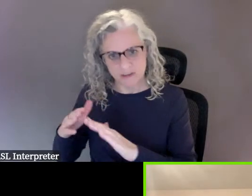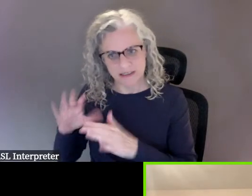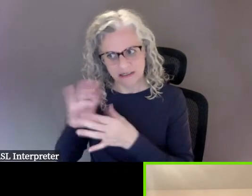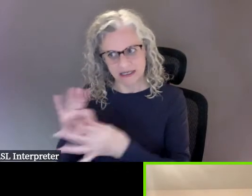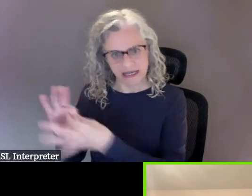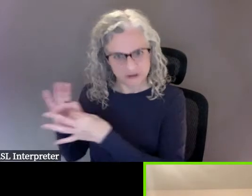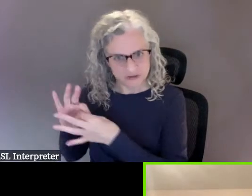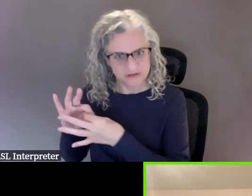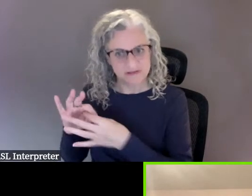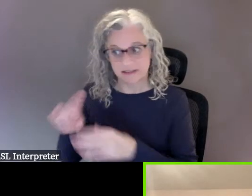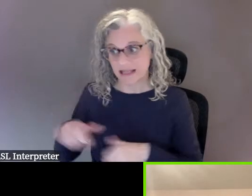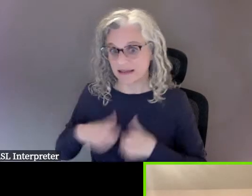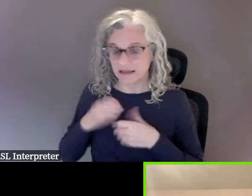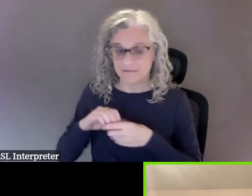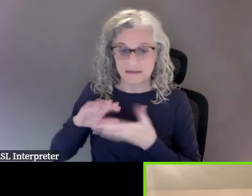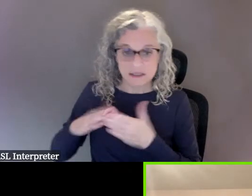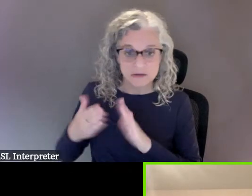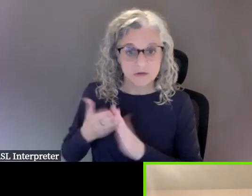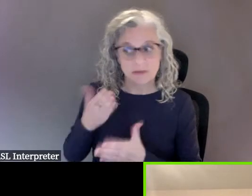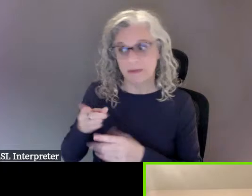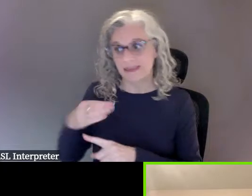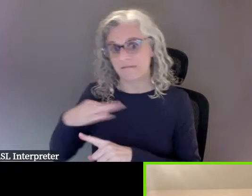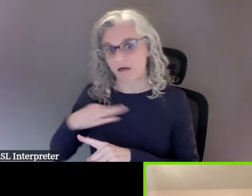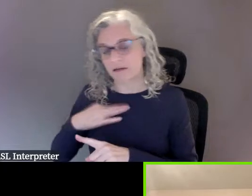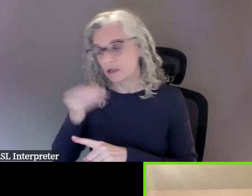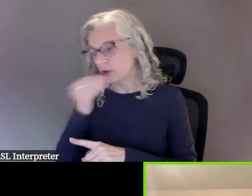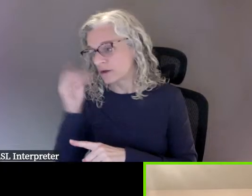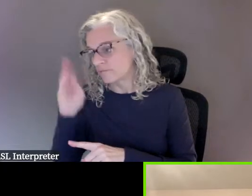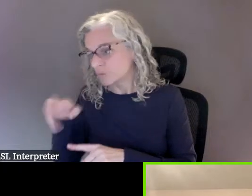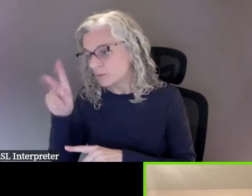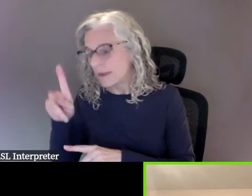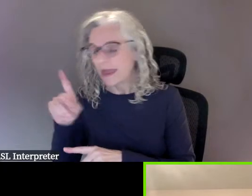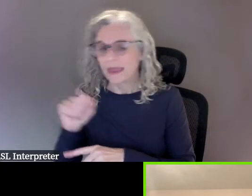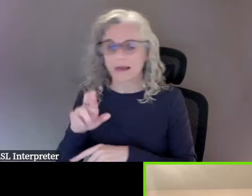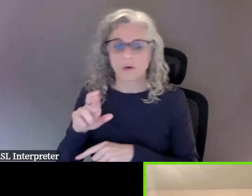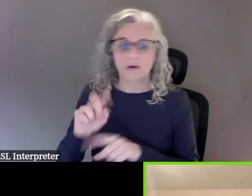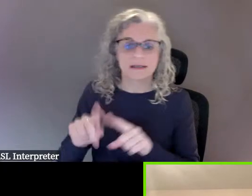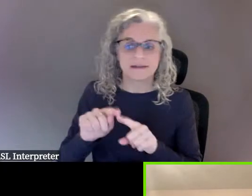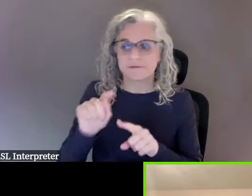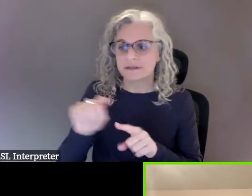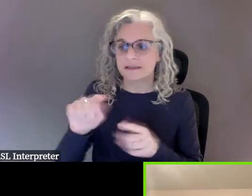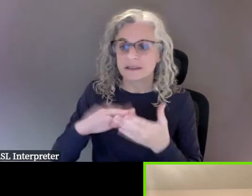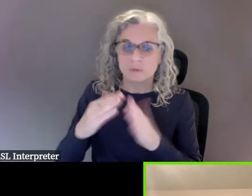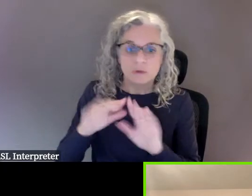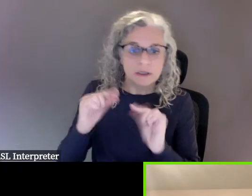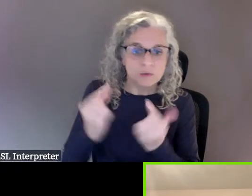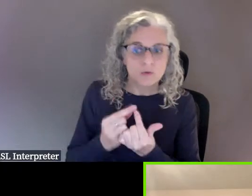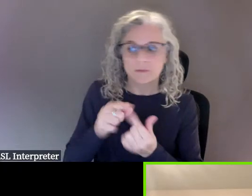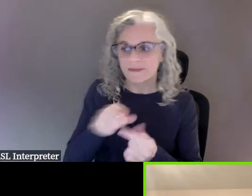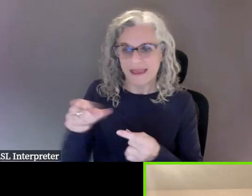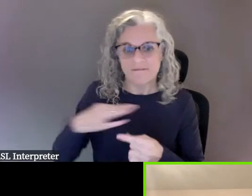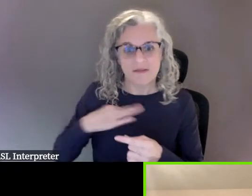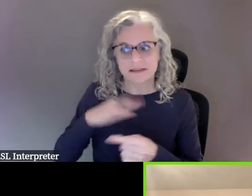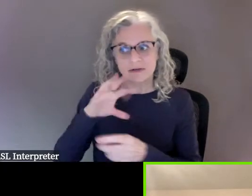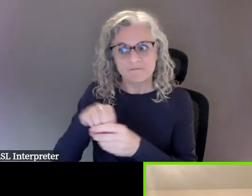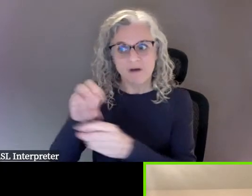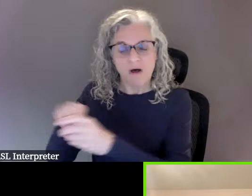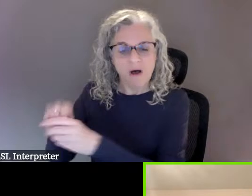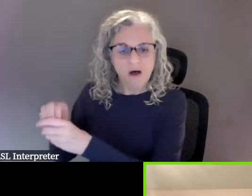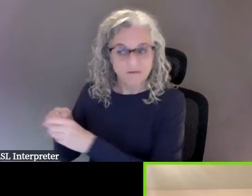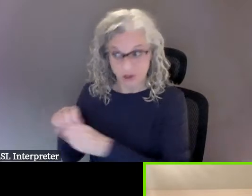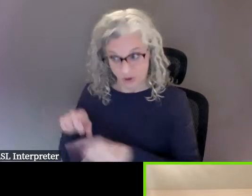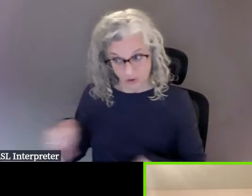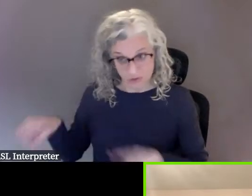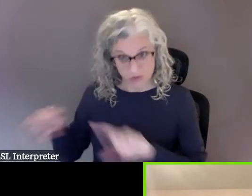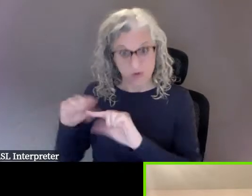they might be like volunteering at a food bank or some other sort of like community group. And oftentimes like those groups are